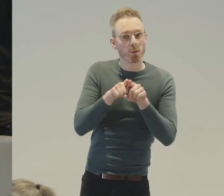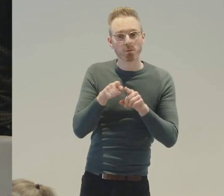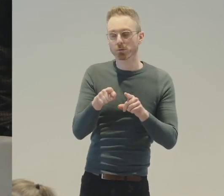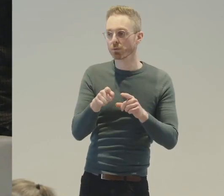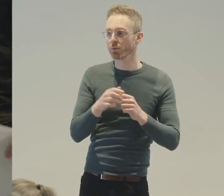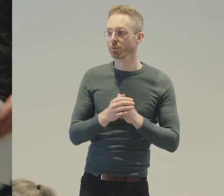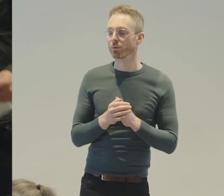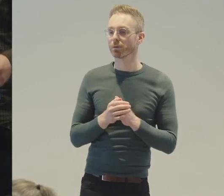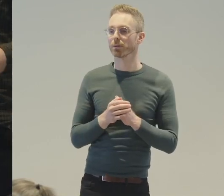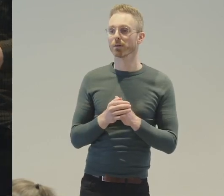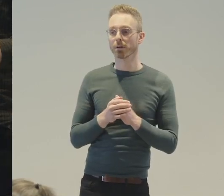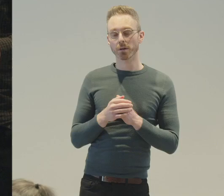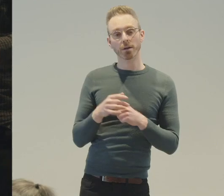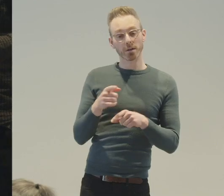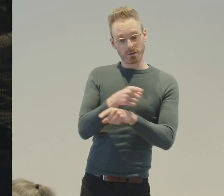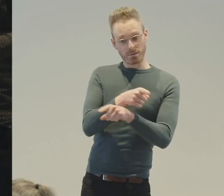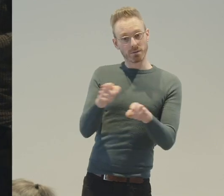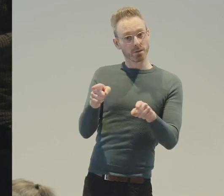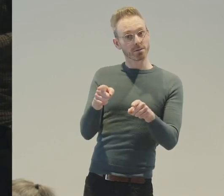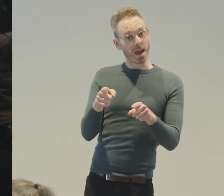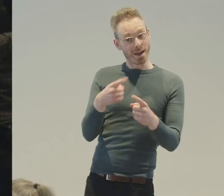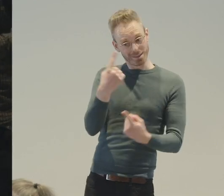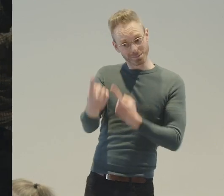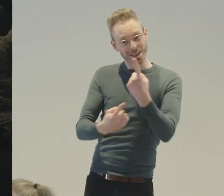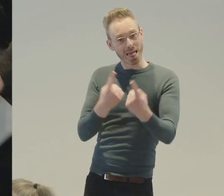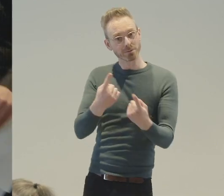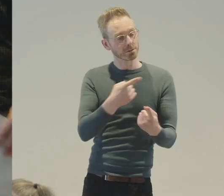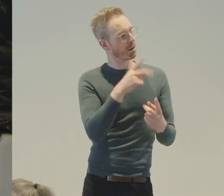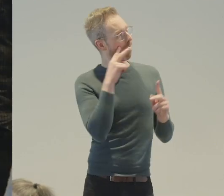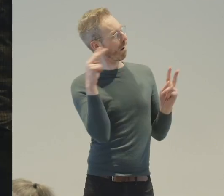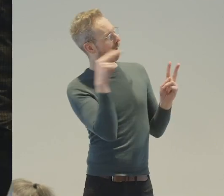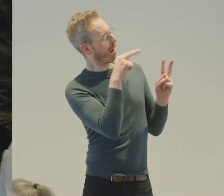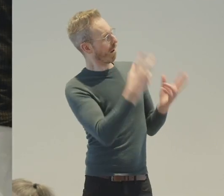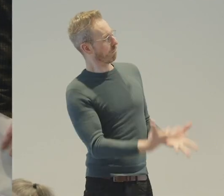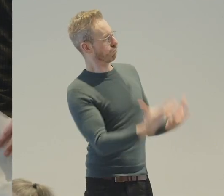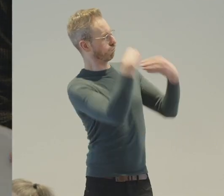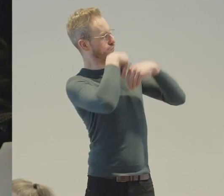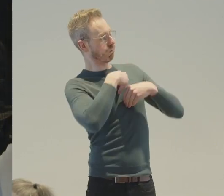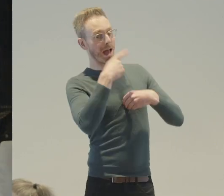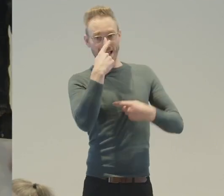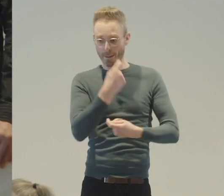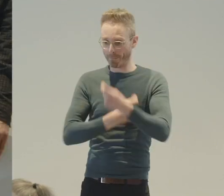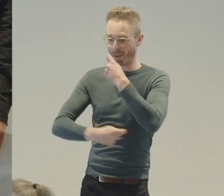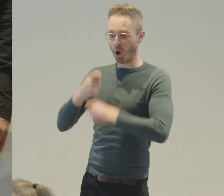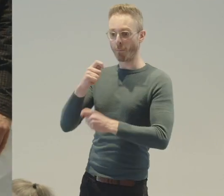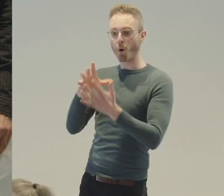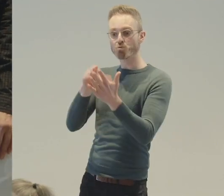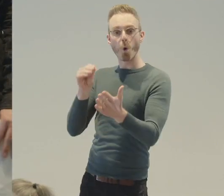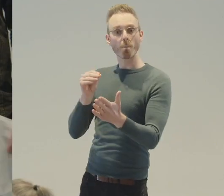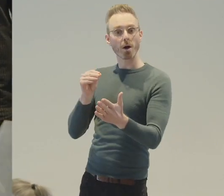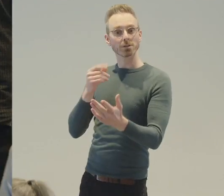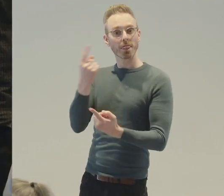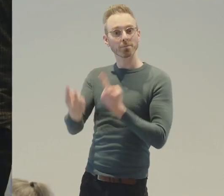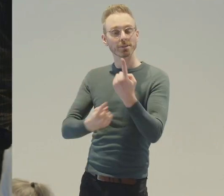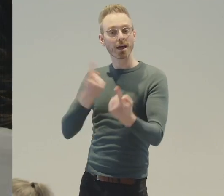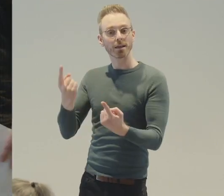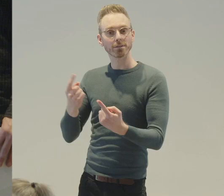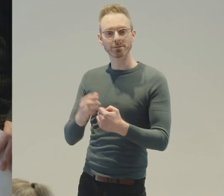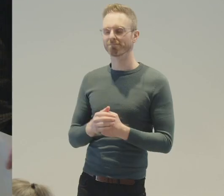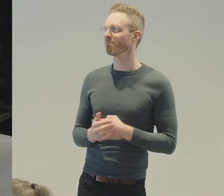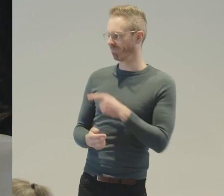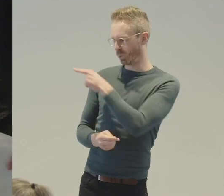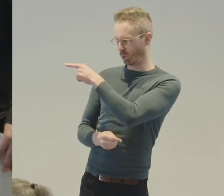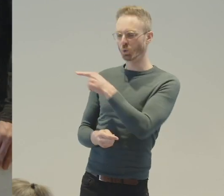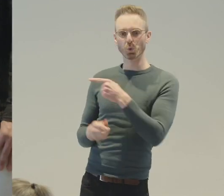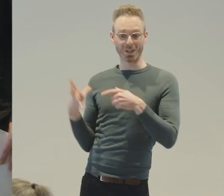be role models themselves. Exactly. Thanks, Paul. And you definitely have inspired a lot of people on the